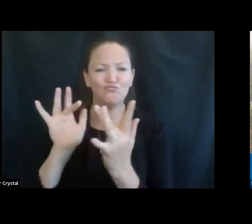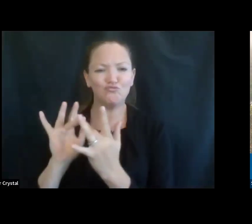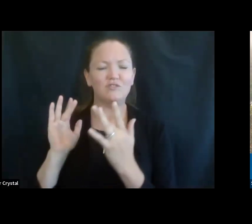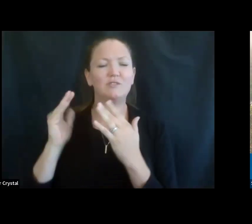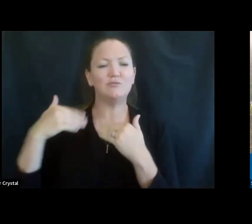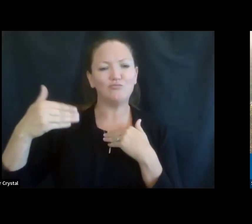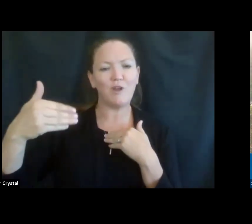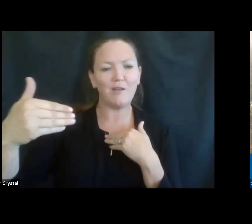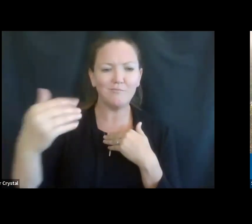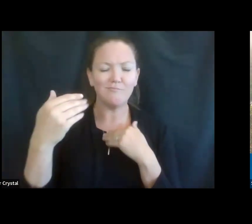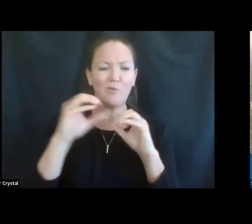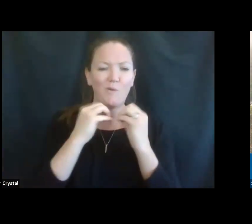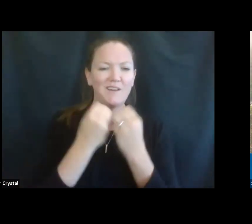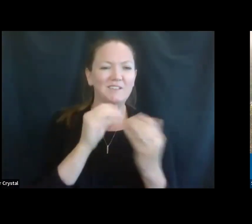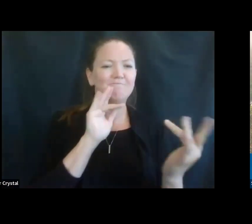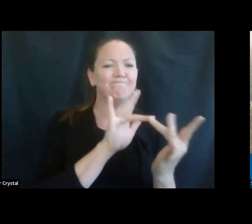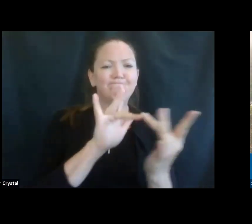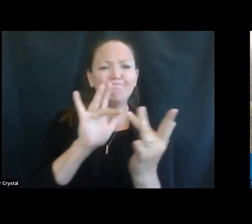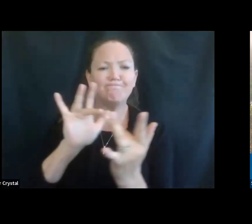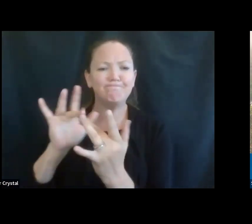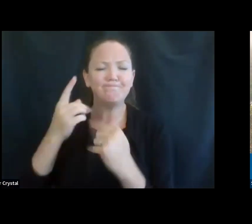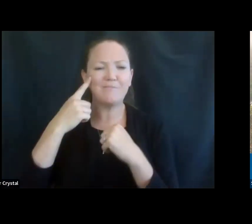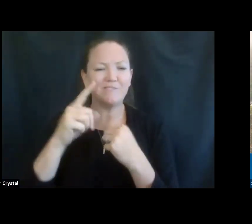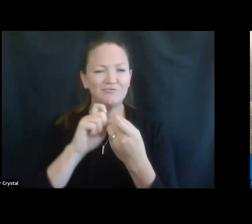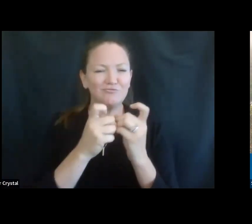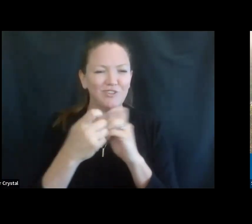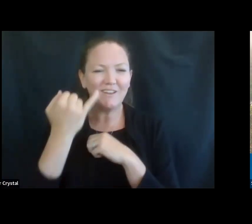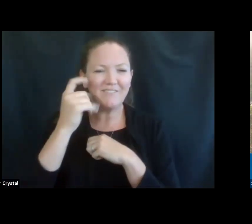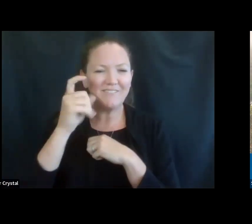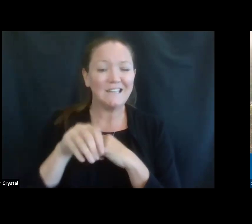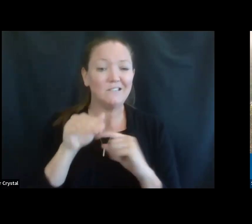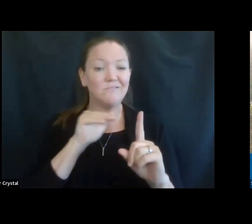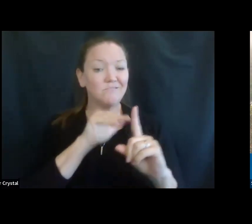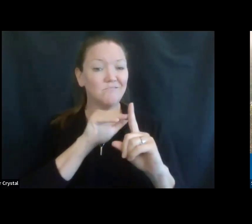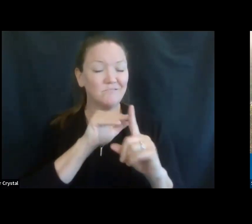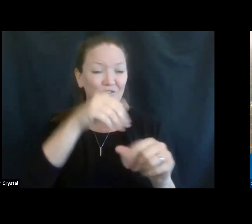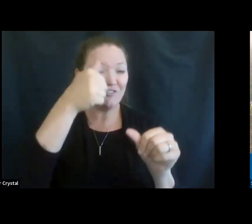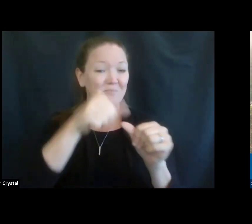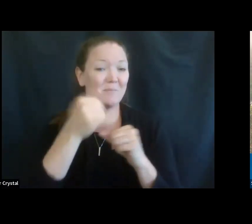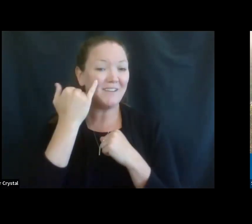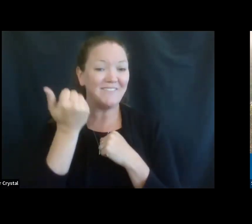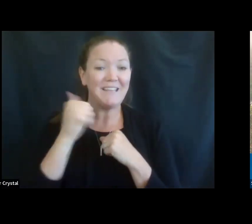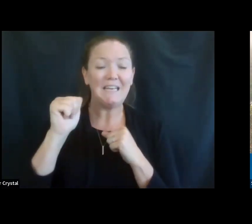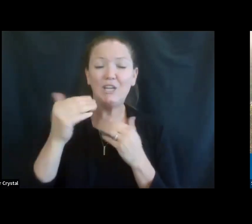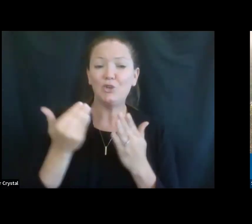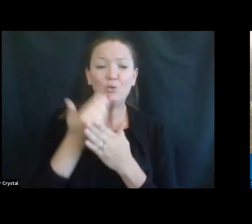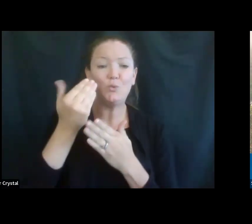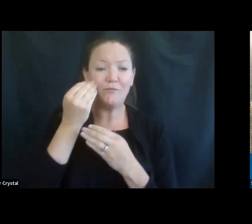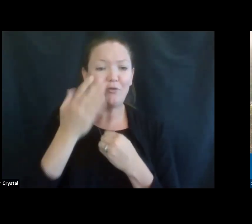to organizations within the resource finder to kind of remind them of that as well. So a little bit